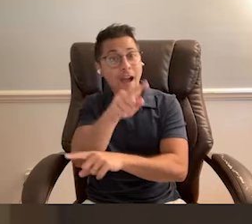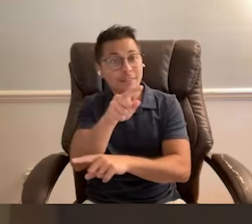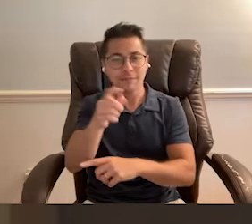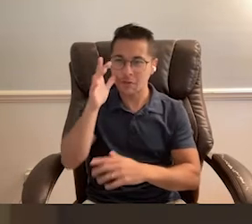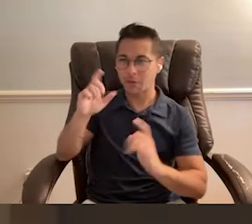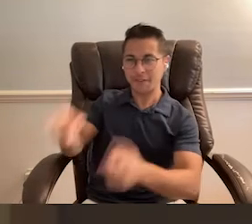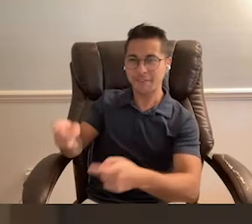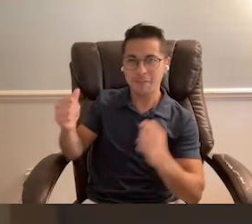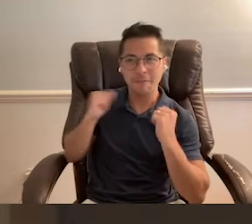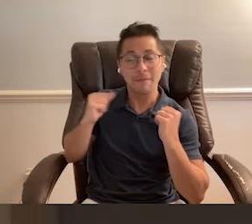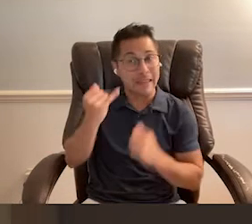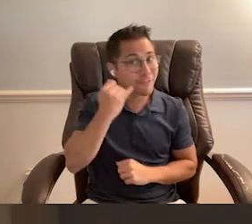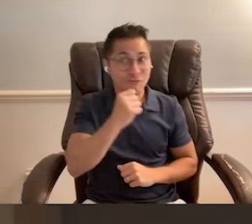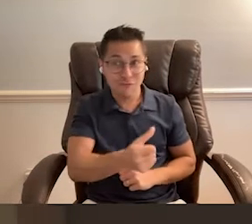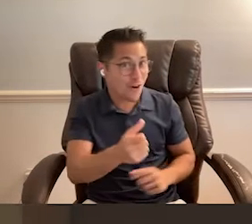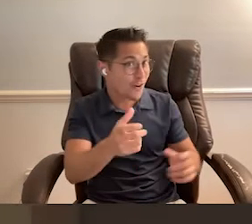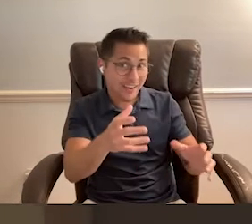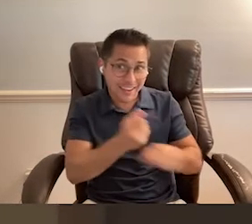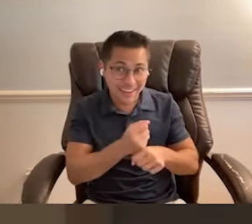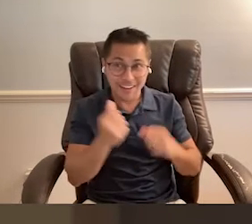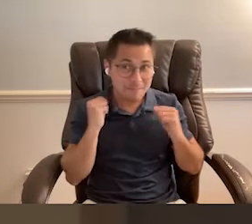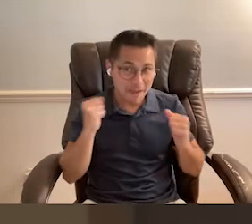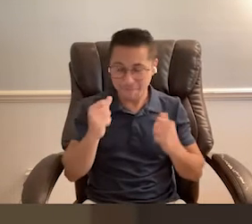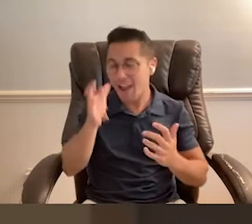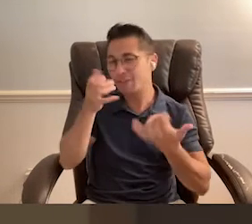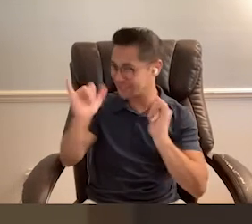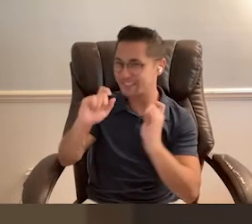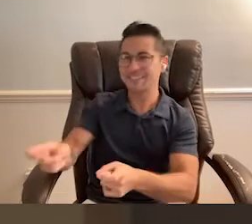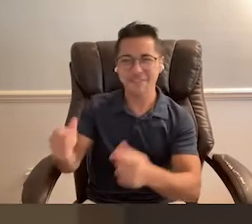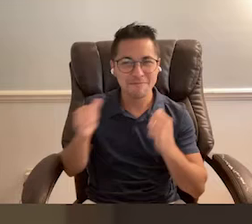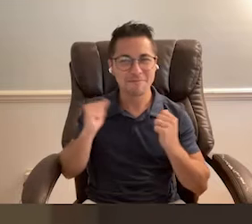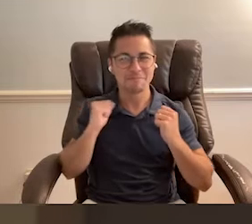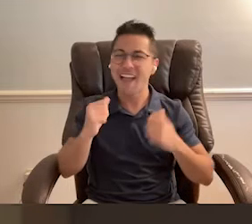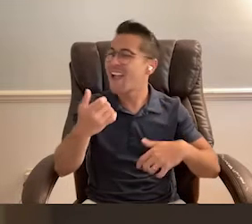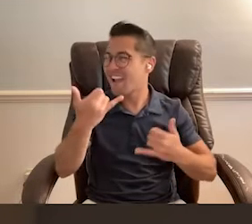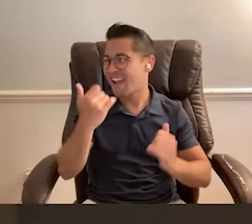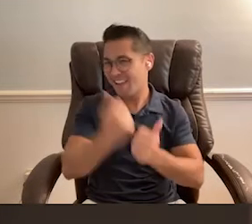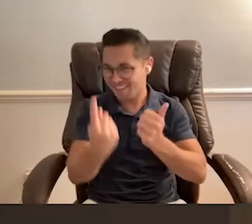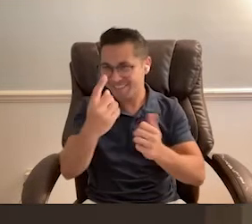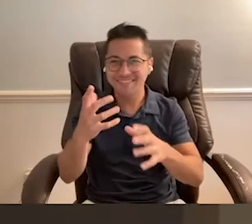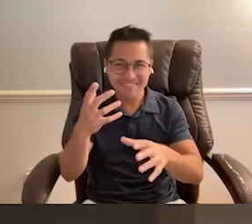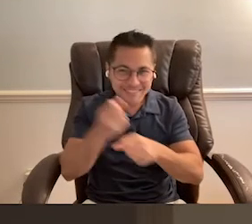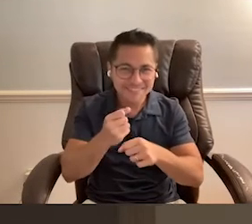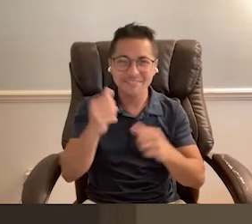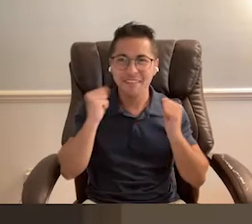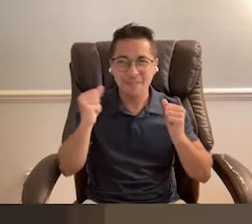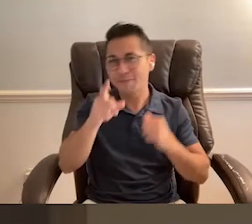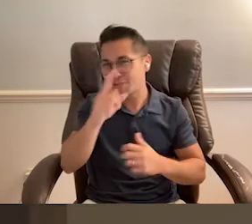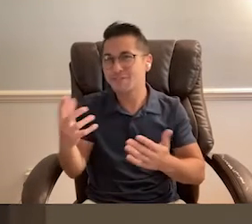a question, you get a backpack. Everybody's getting a backpack. So make sure you get a backpack because I don't want to take them back down. All